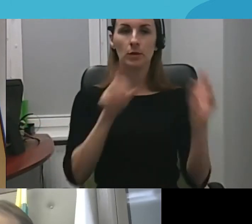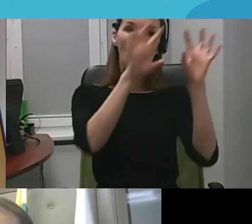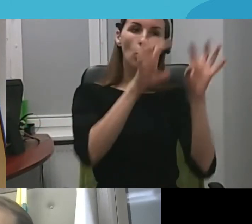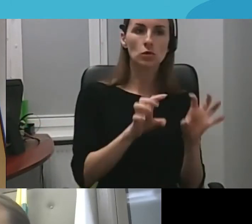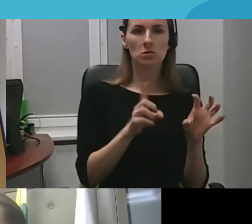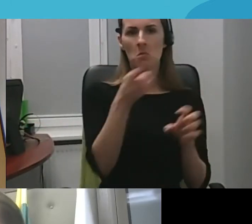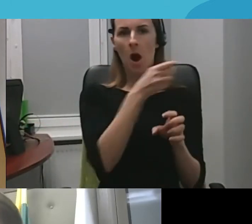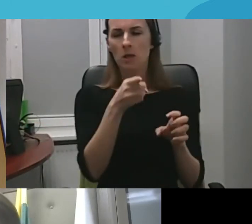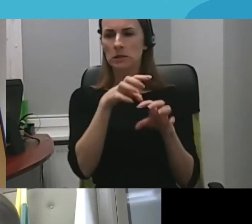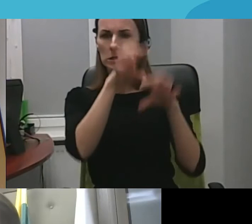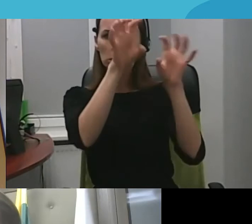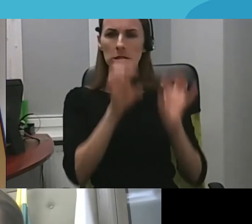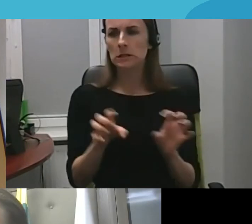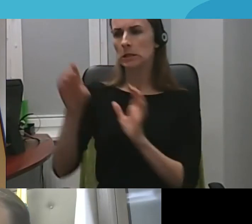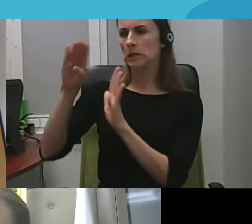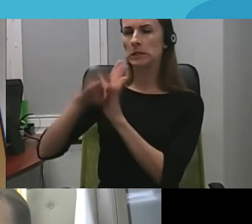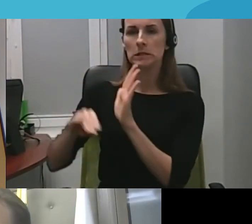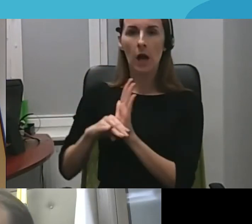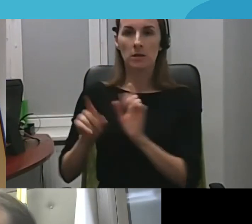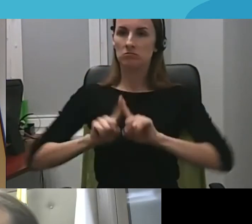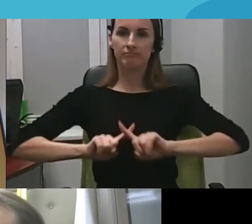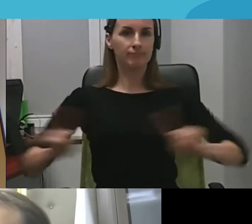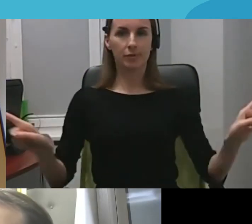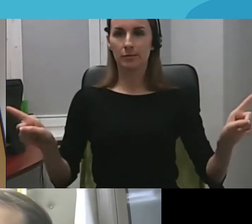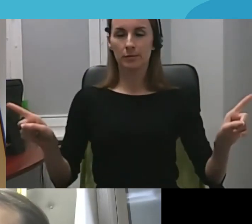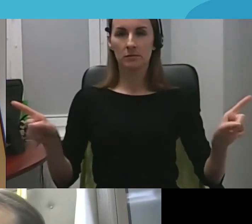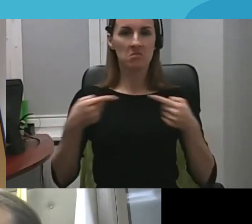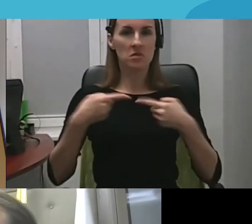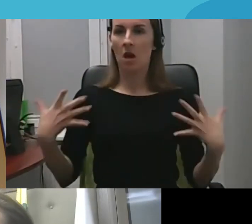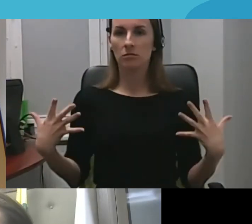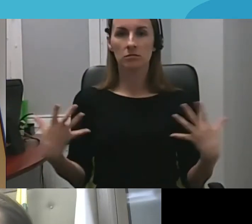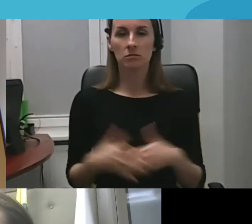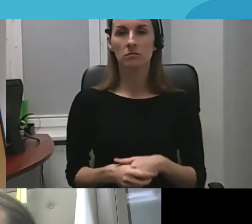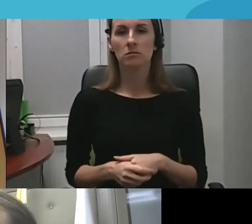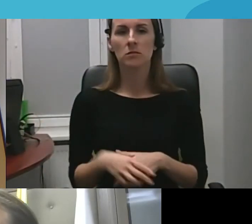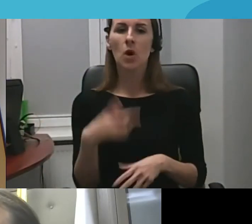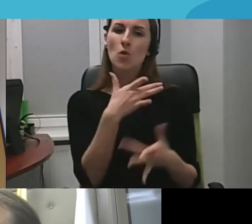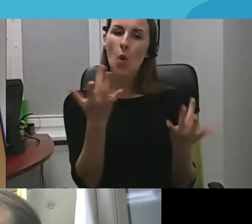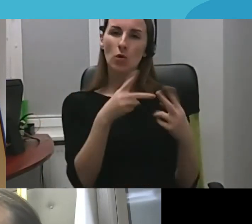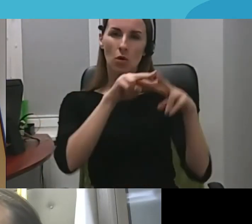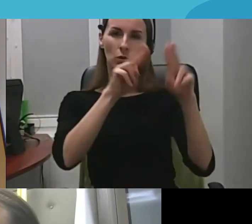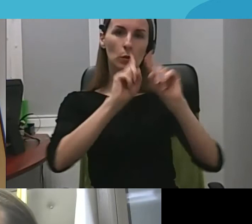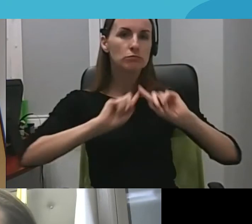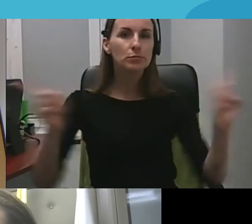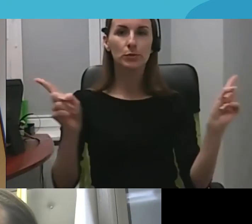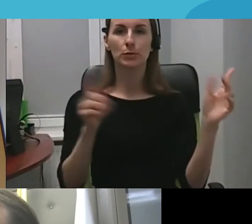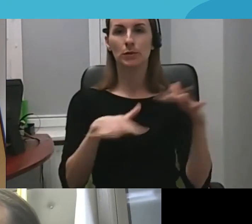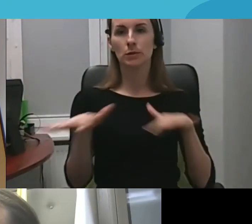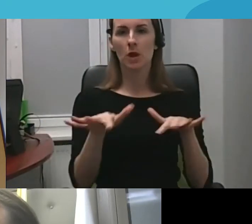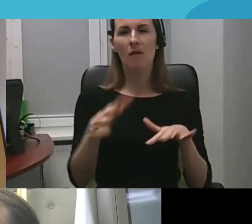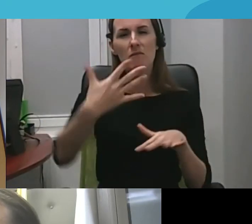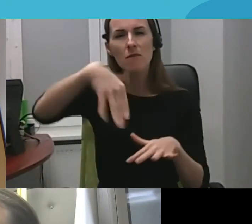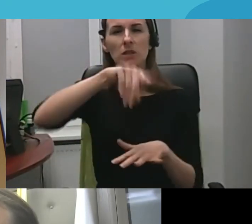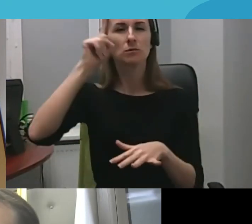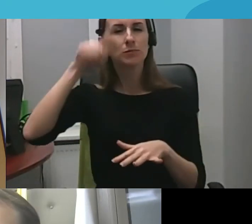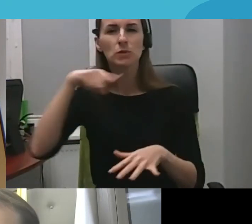That's also demonstrates about uniqueness of the situation. We all remember the times of the Soviet occupation. At